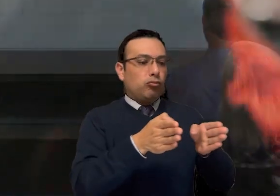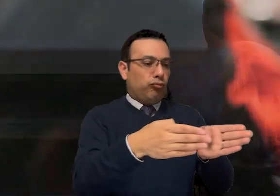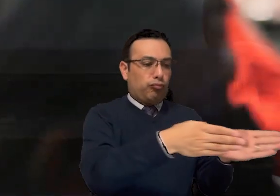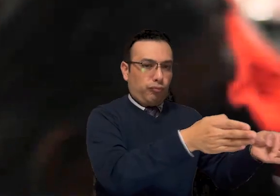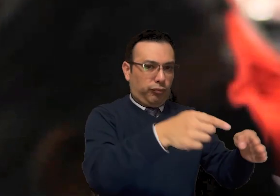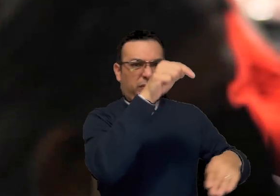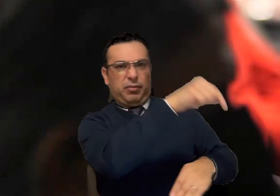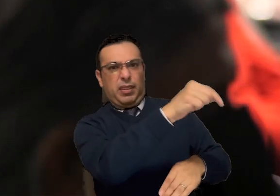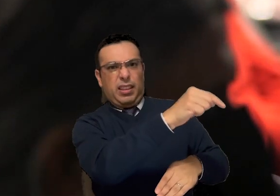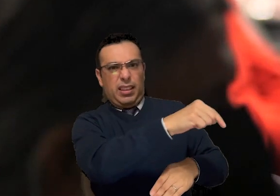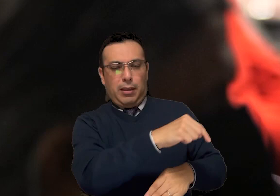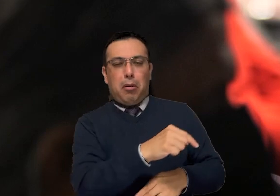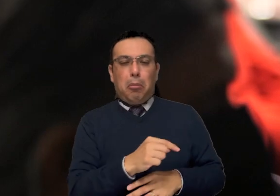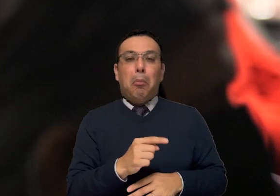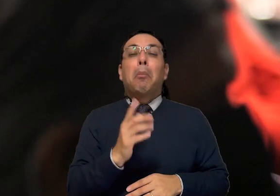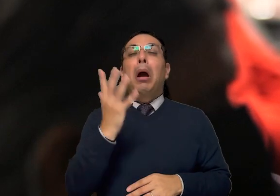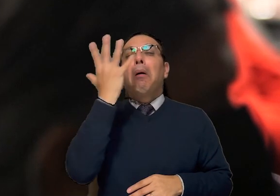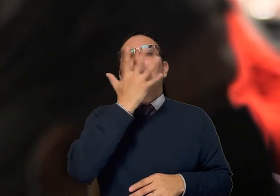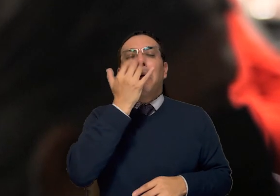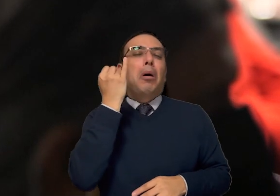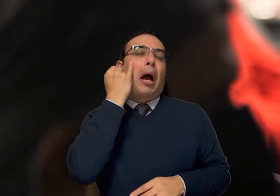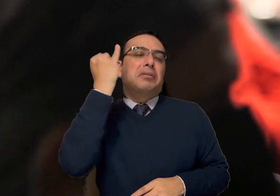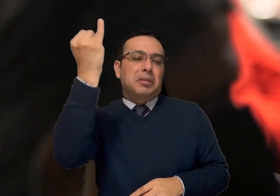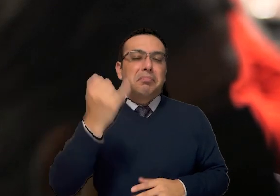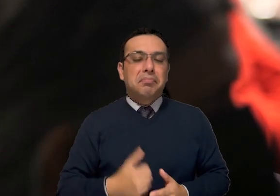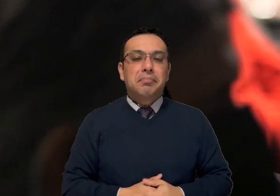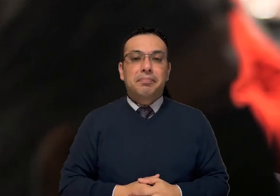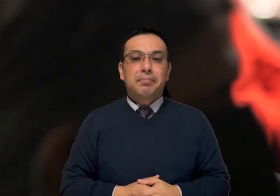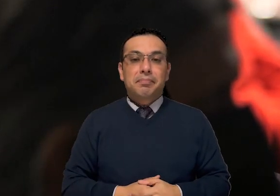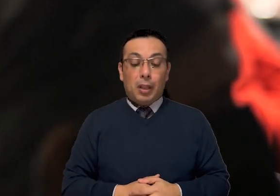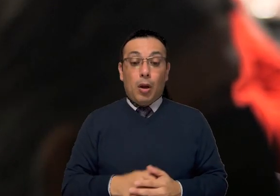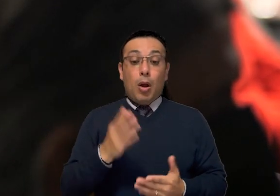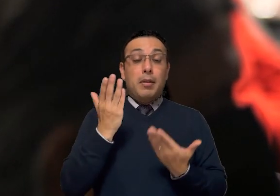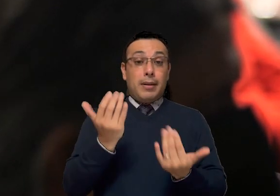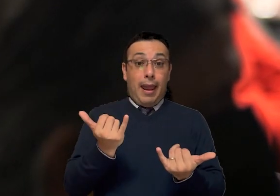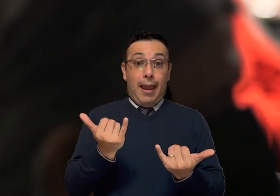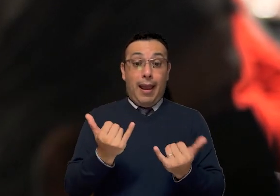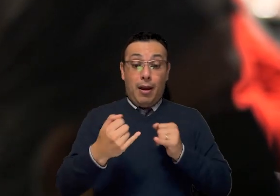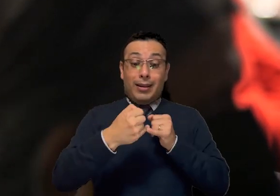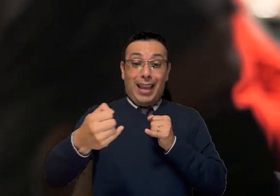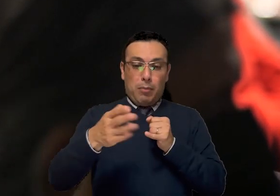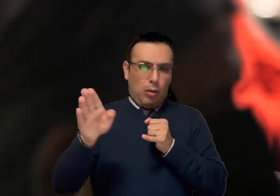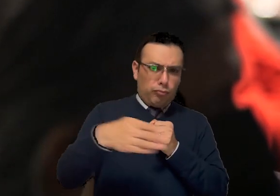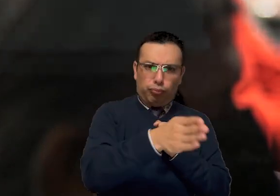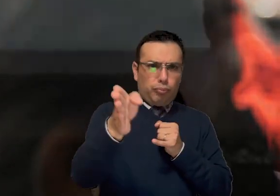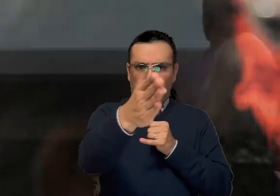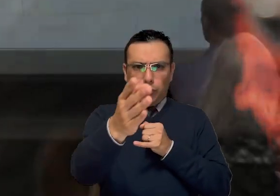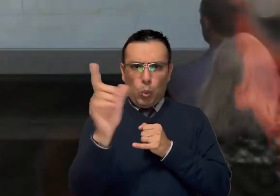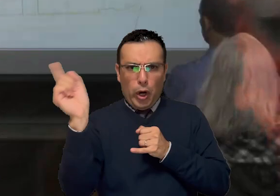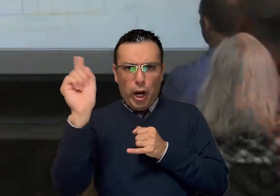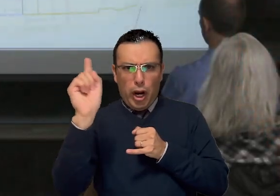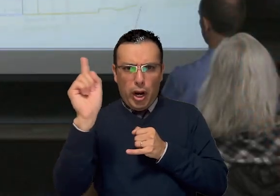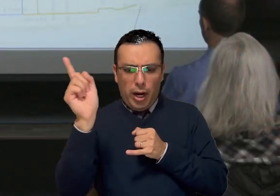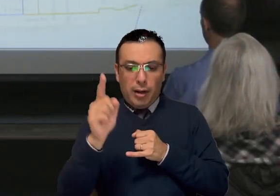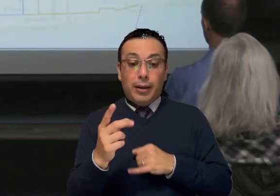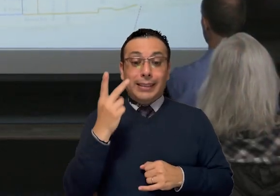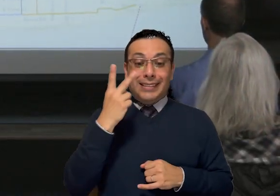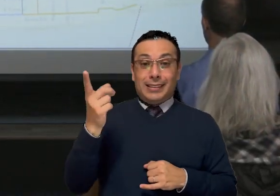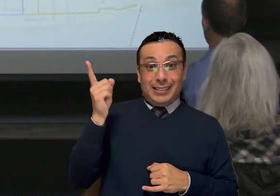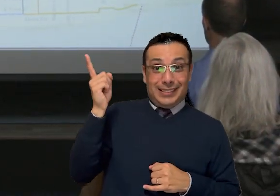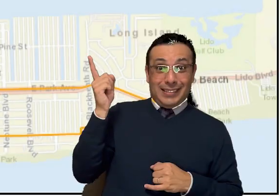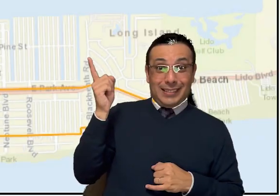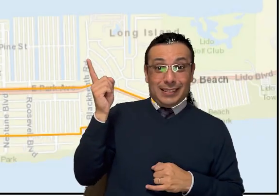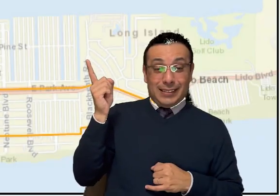All right, so for the cable route, we have highlighted here the preferred route, which is the one